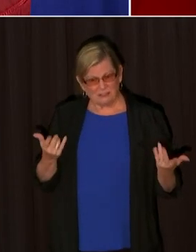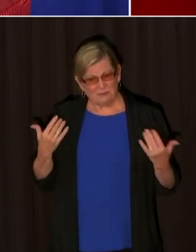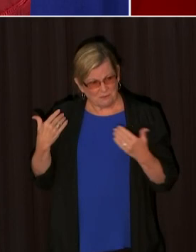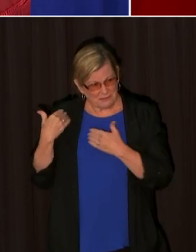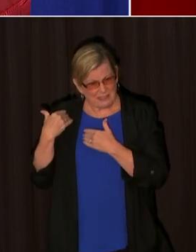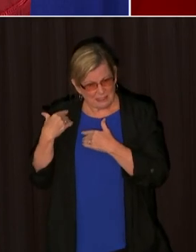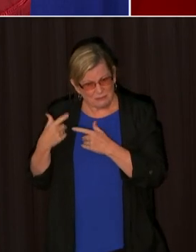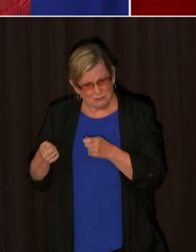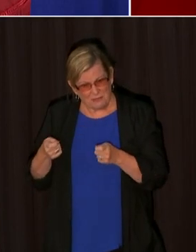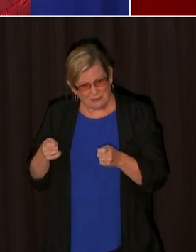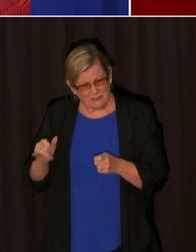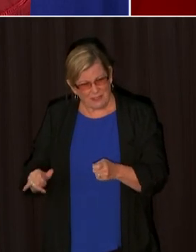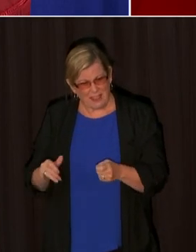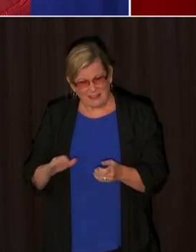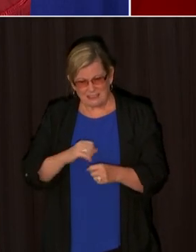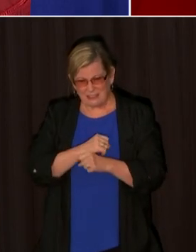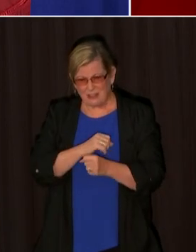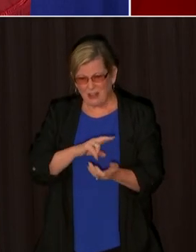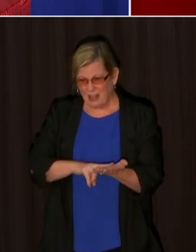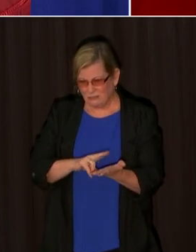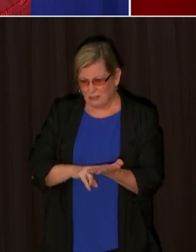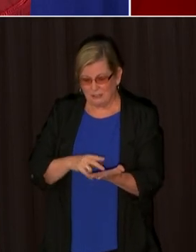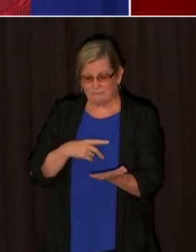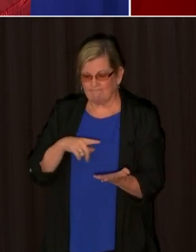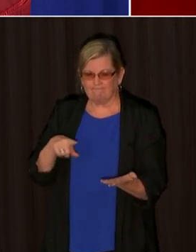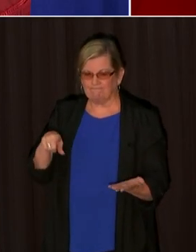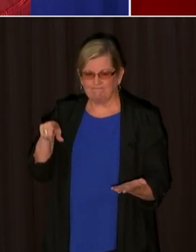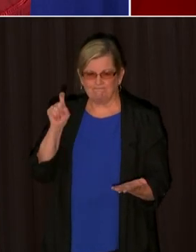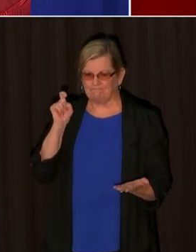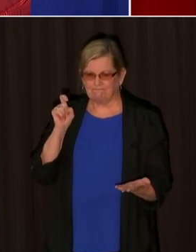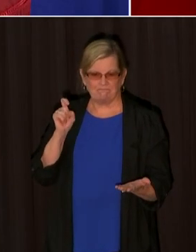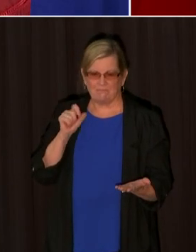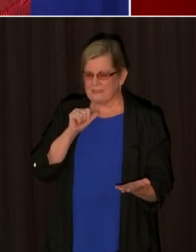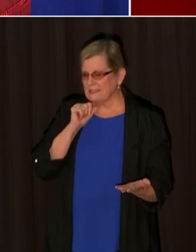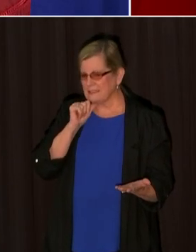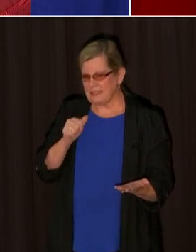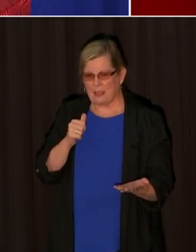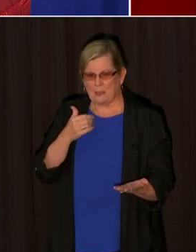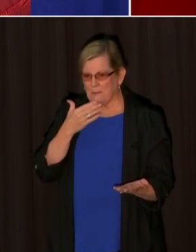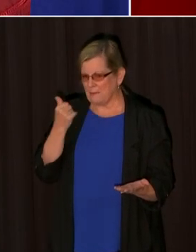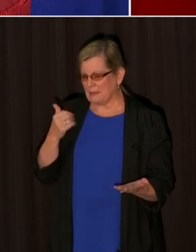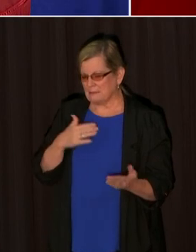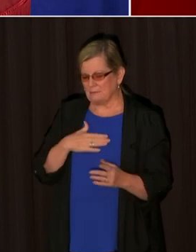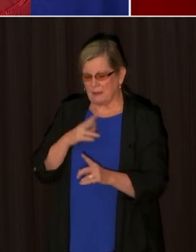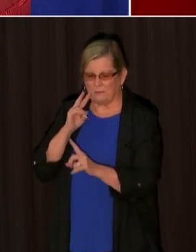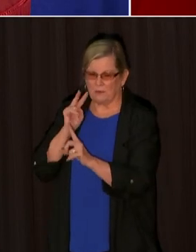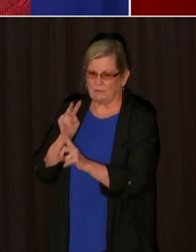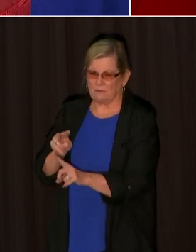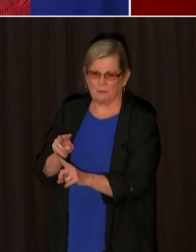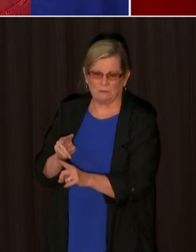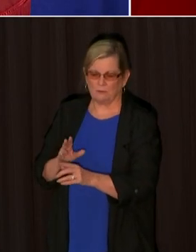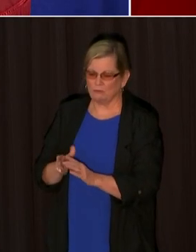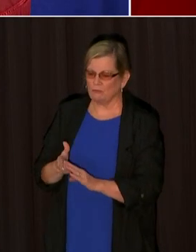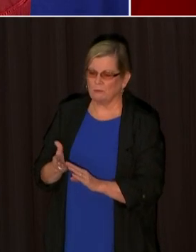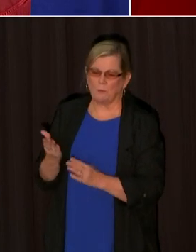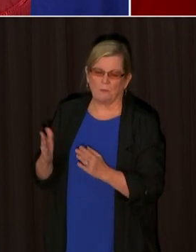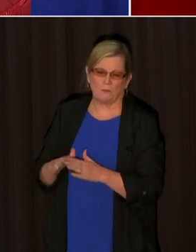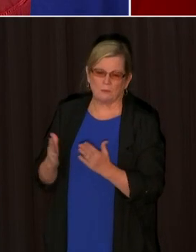contract. It's just not the best way, in my view, to run schools.